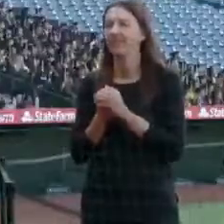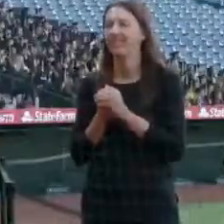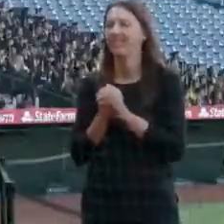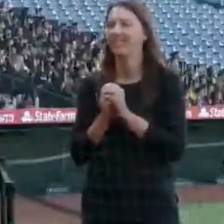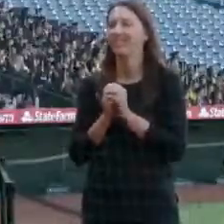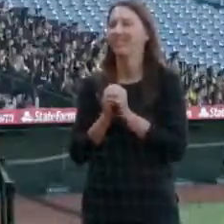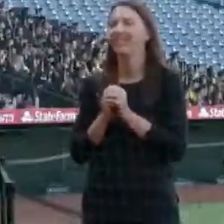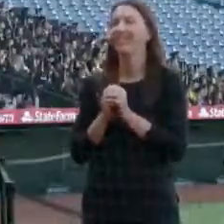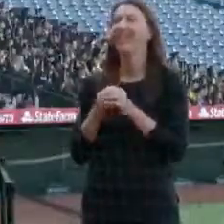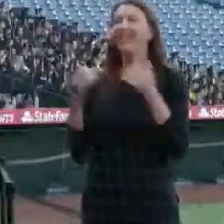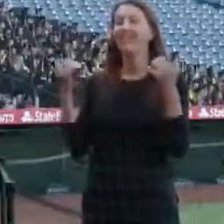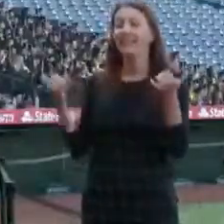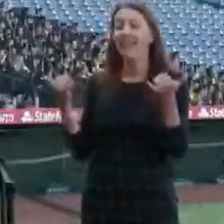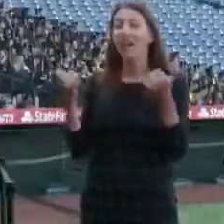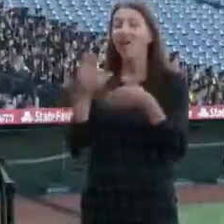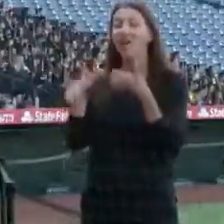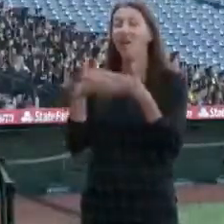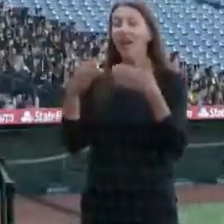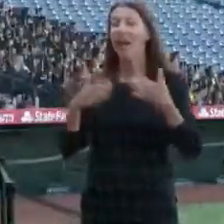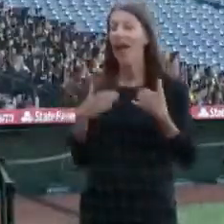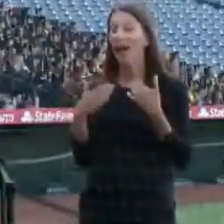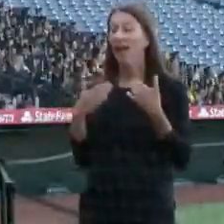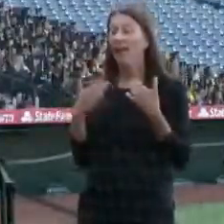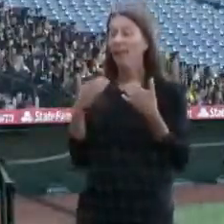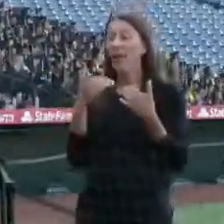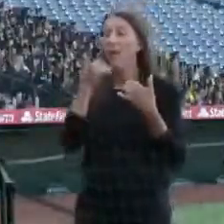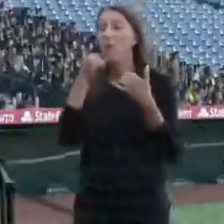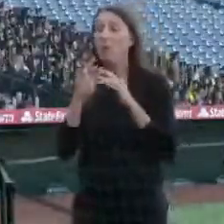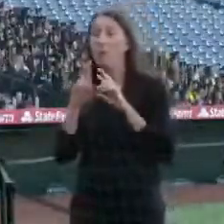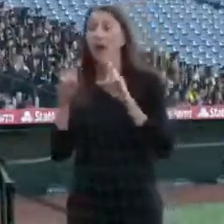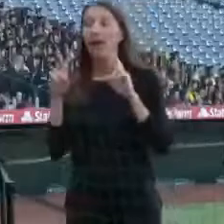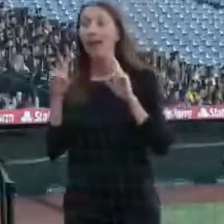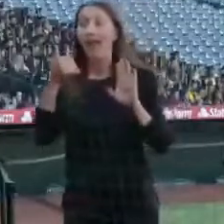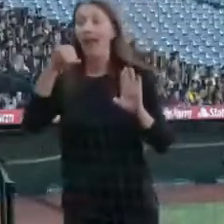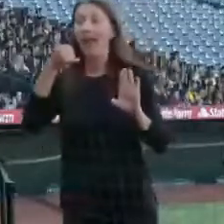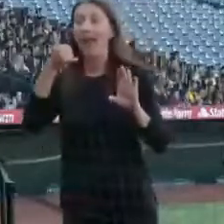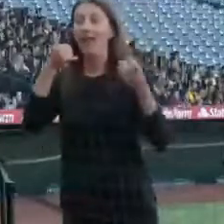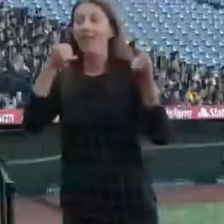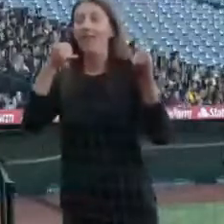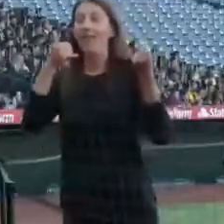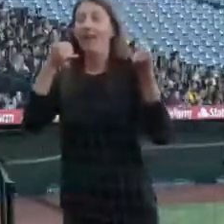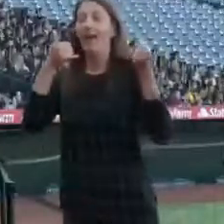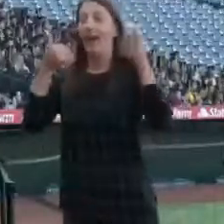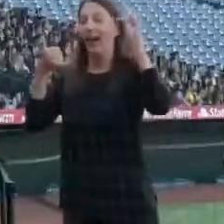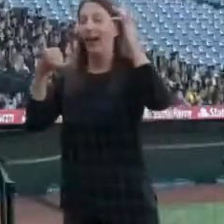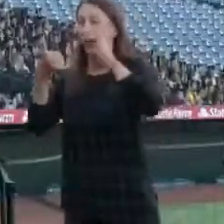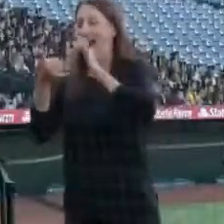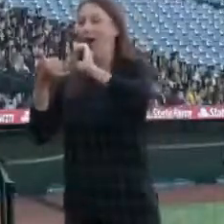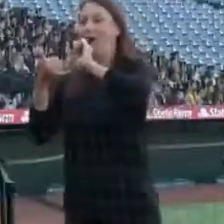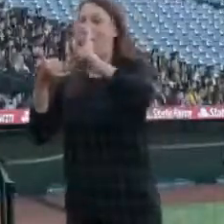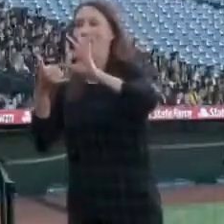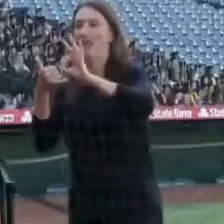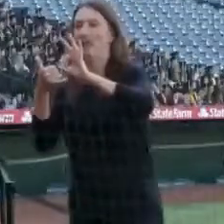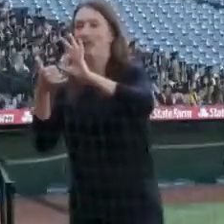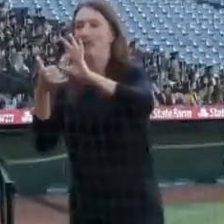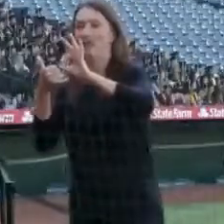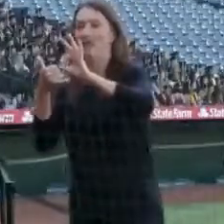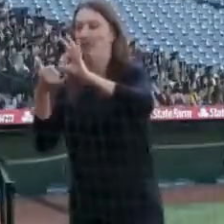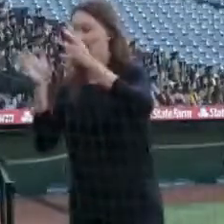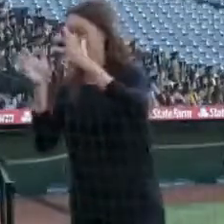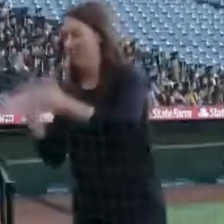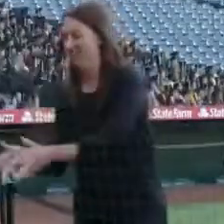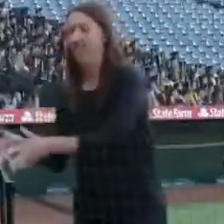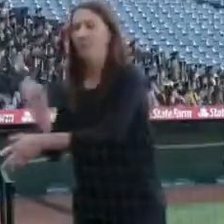And now that you all have your cell phones out, I invite you to turn them off and leave them off for the rest of